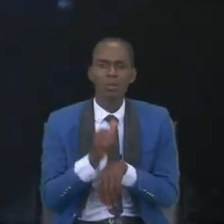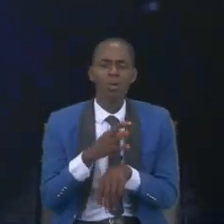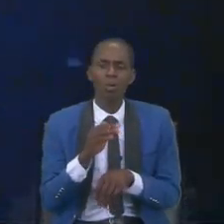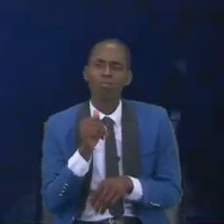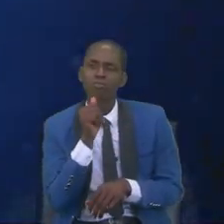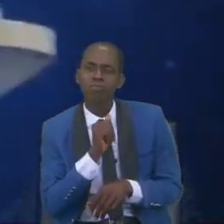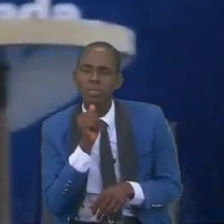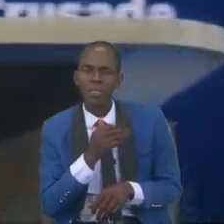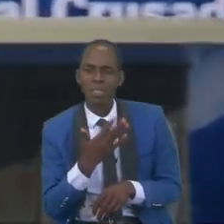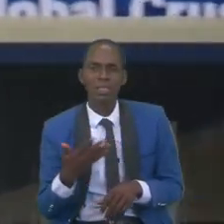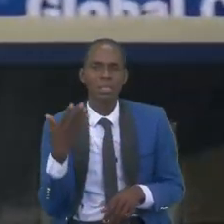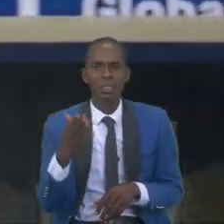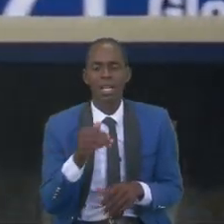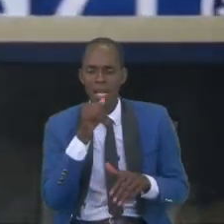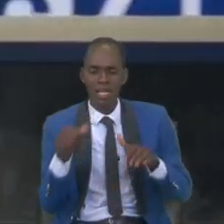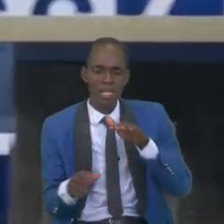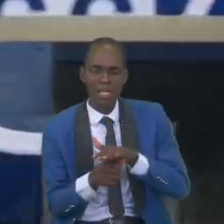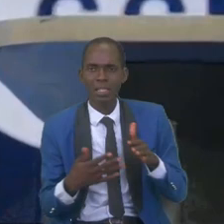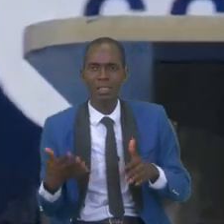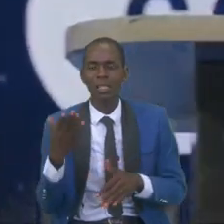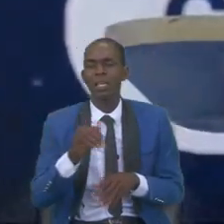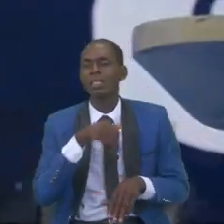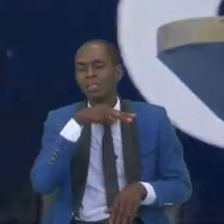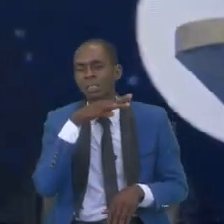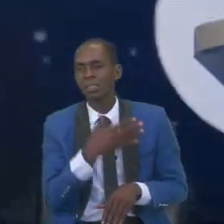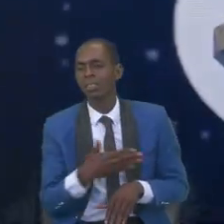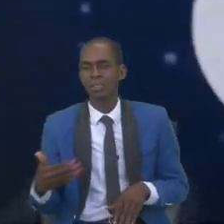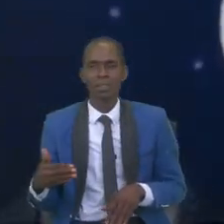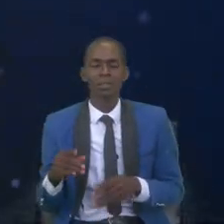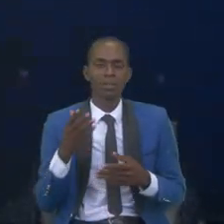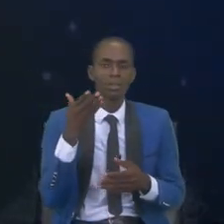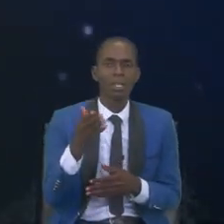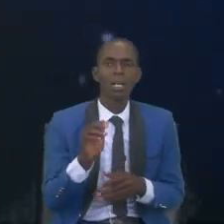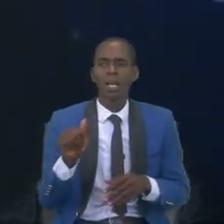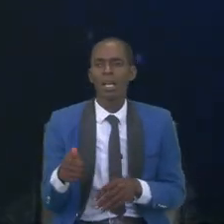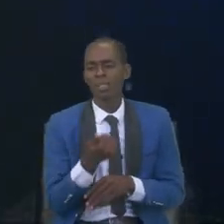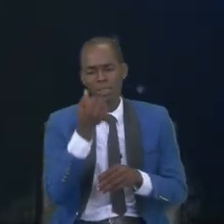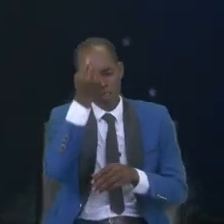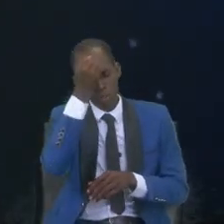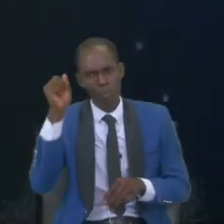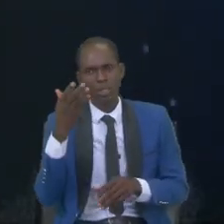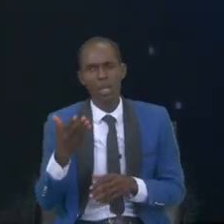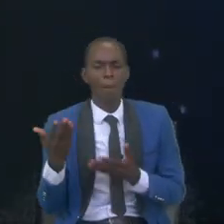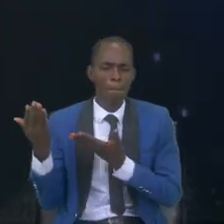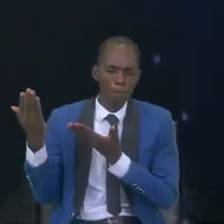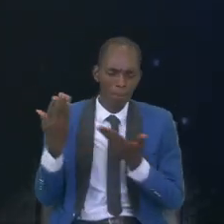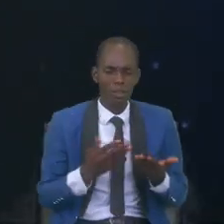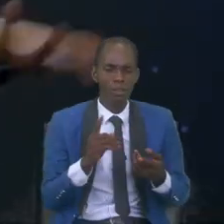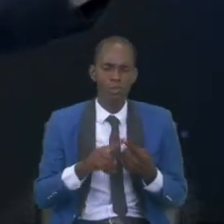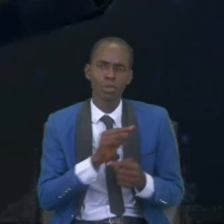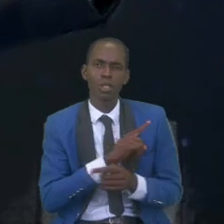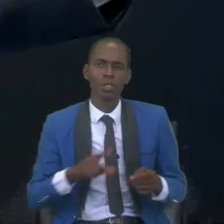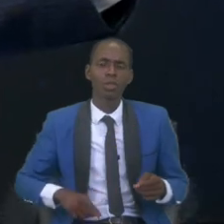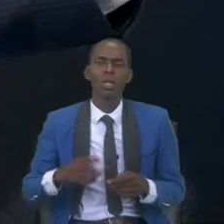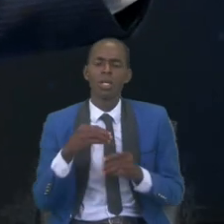Is there any defiance of the word of God there? Is there any disobedience there? Bring it to the Lord in prayer and say,